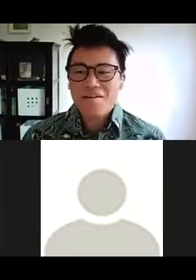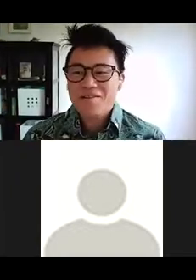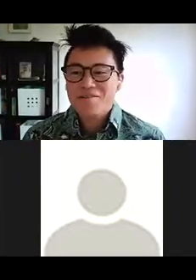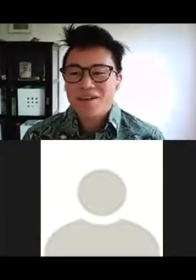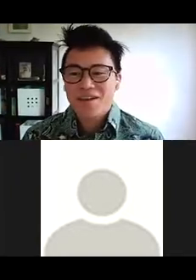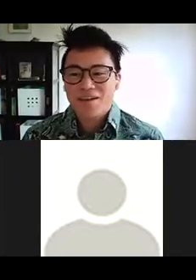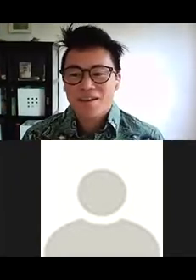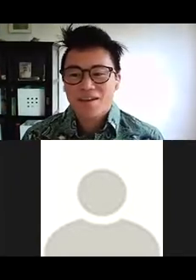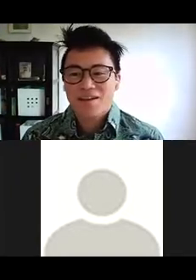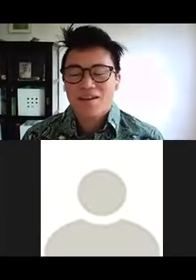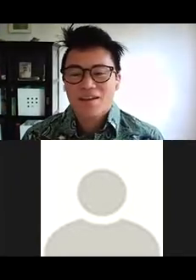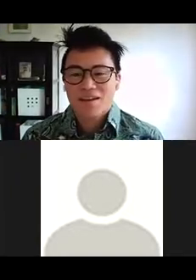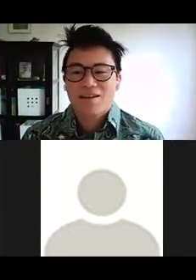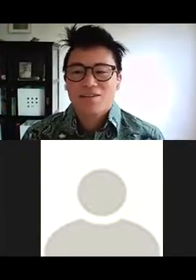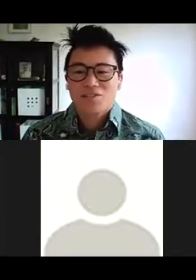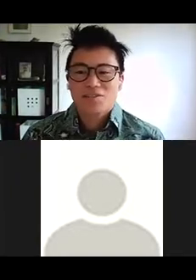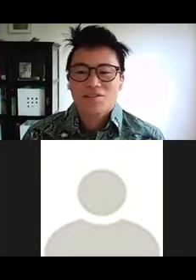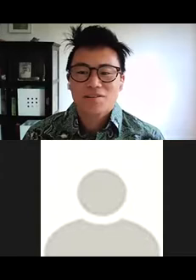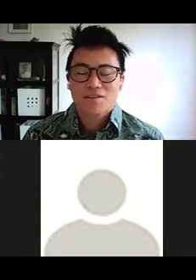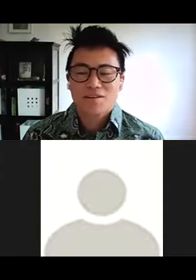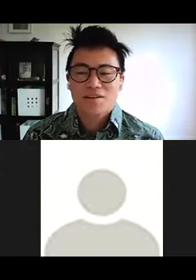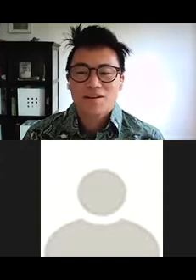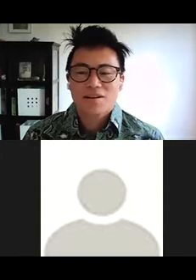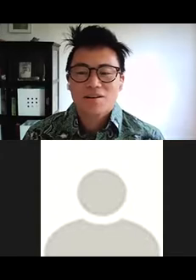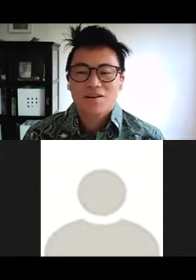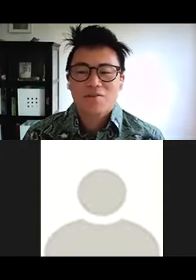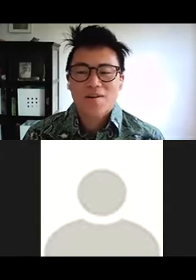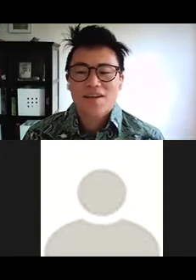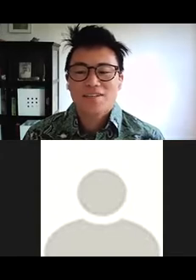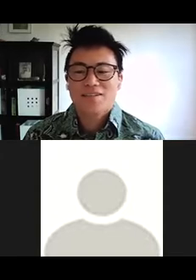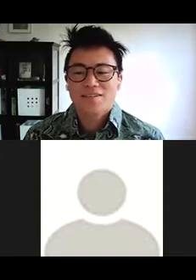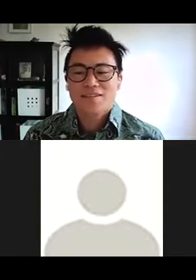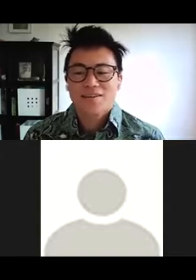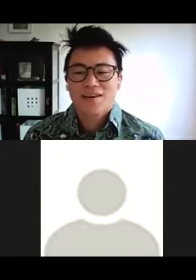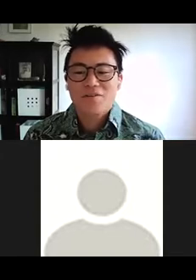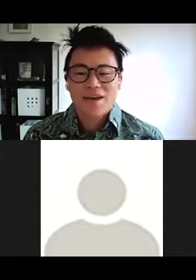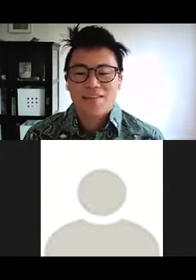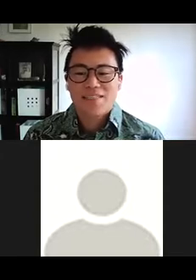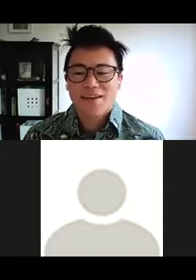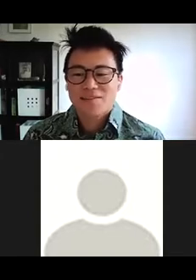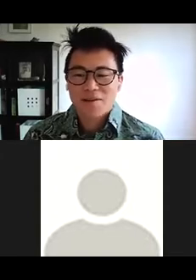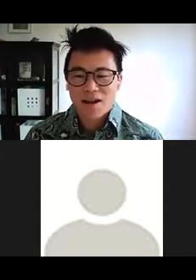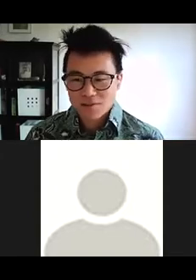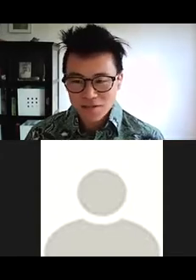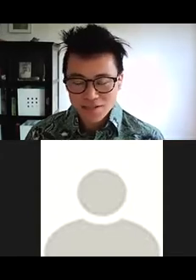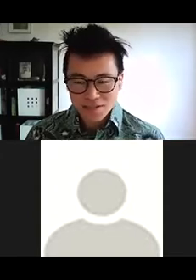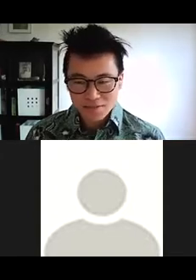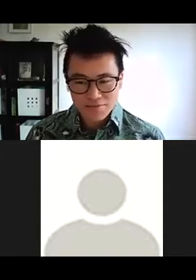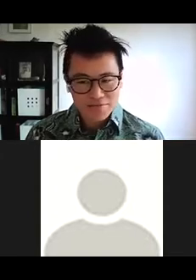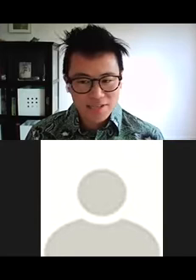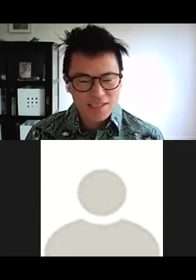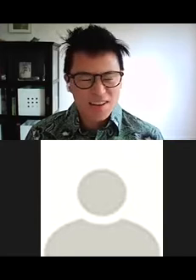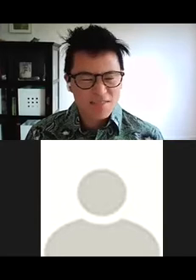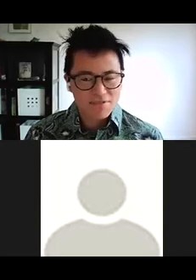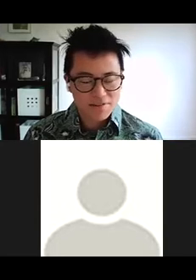think Oh, you great. put in some extra time, so I wasn't too worried. Yeah. Great. Okay, that's great. I still